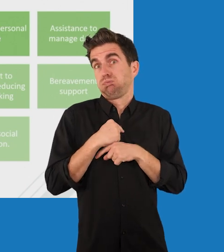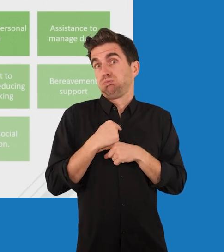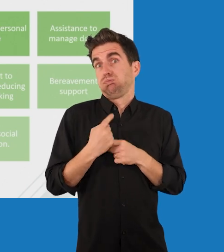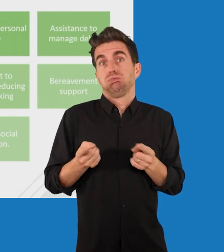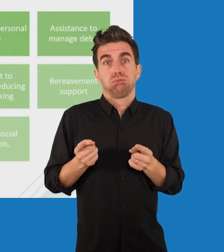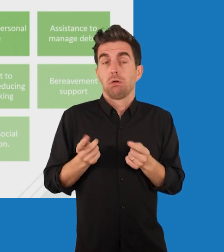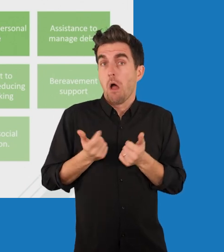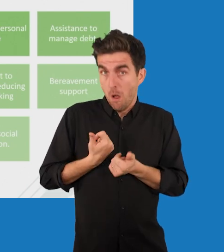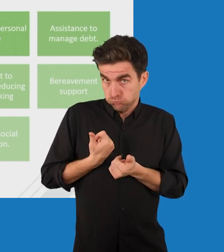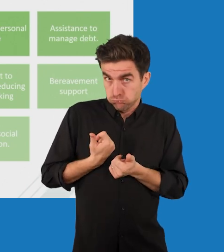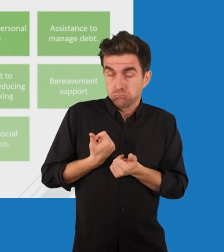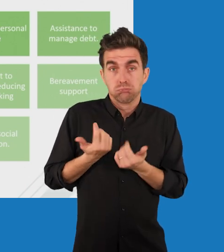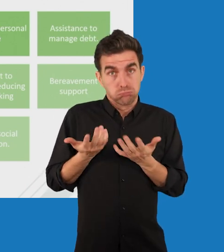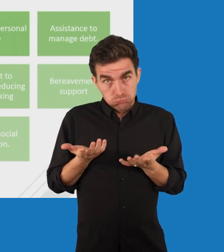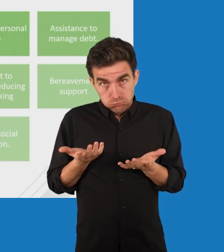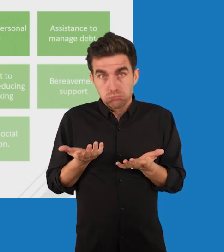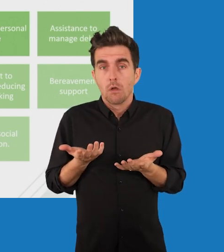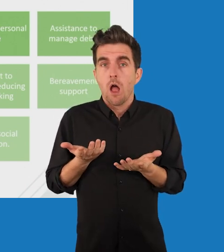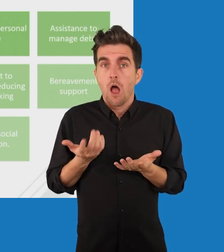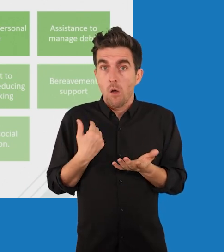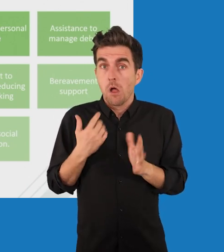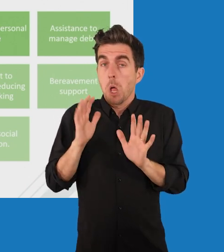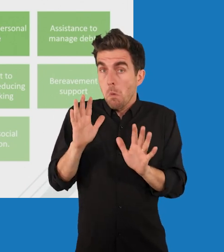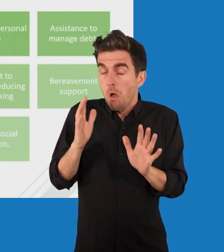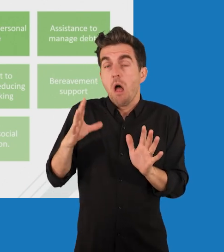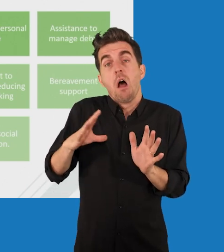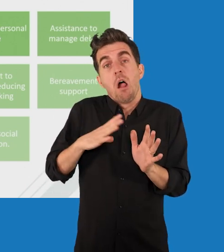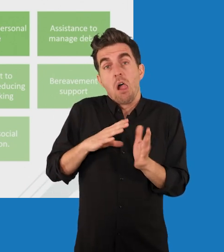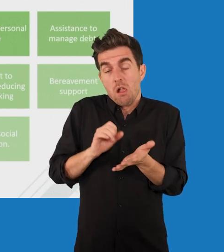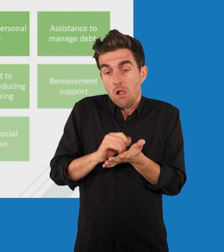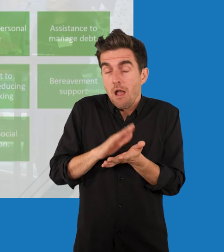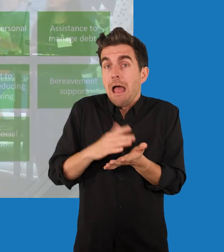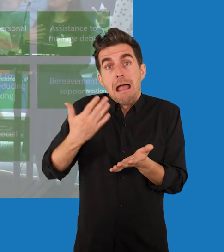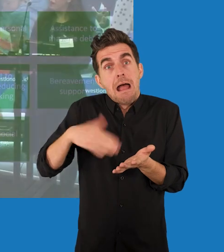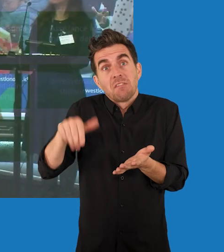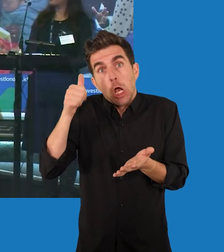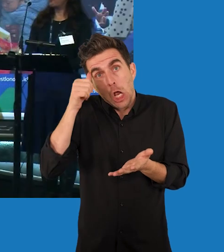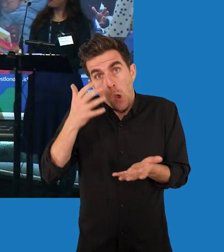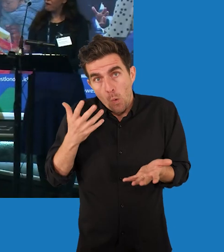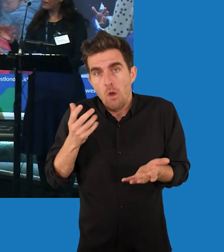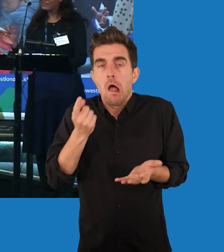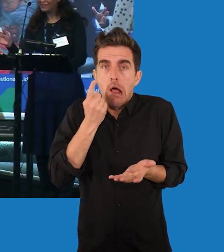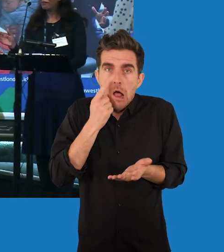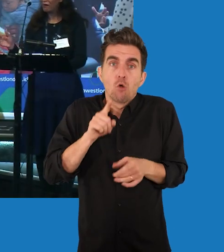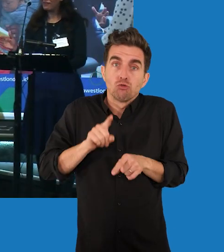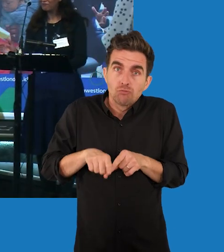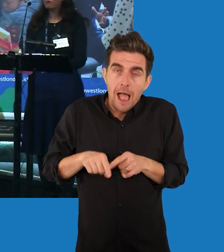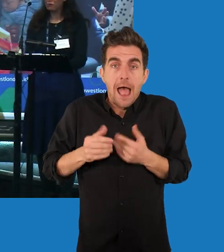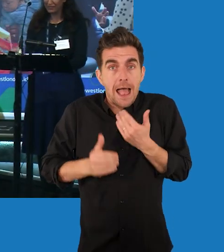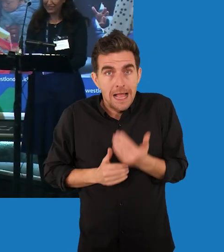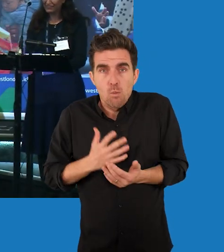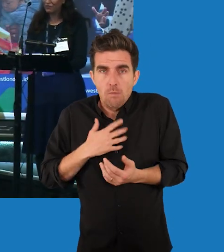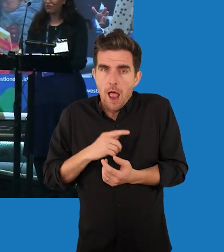are completely unachievable, I said, look, let's just put it down. You never know. We might get a little way